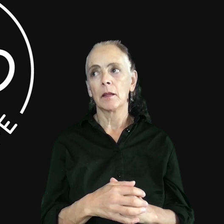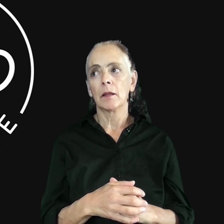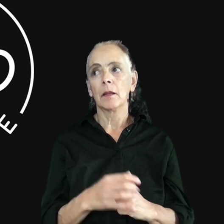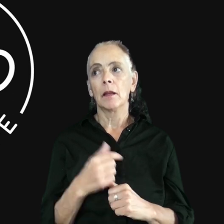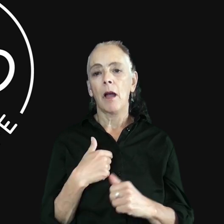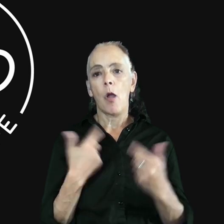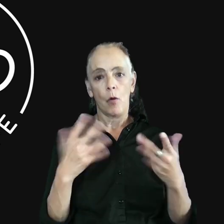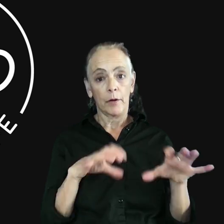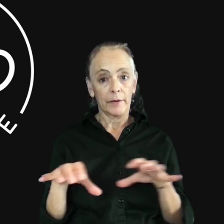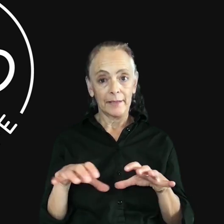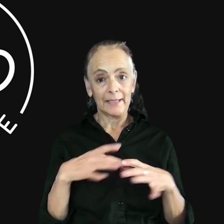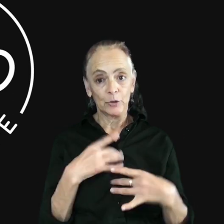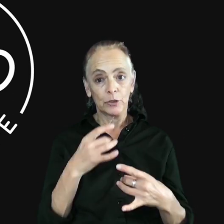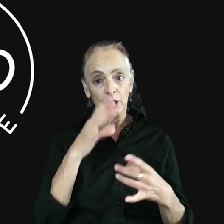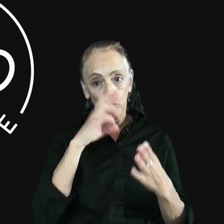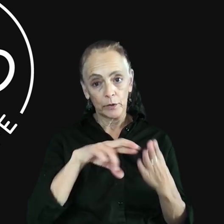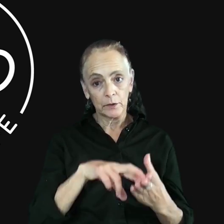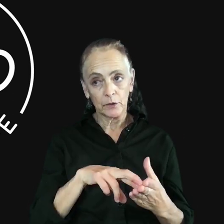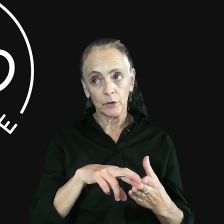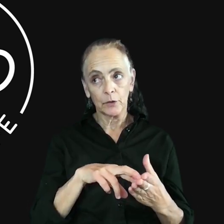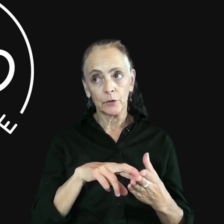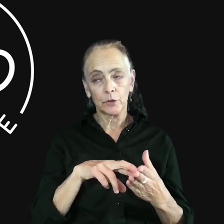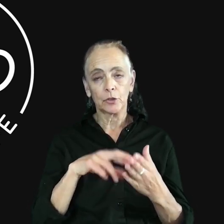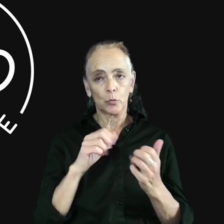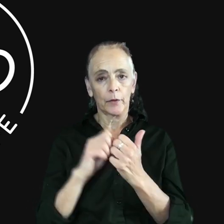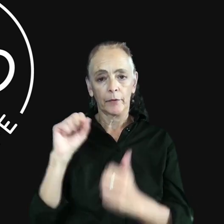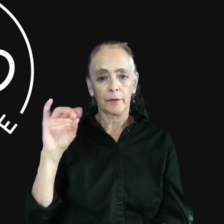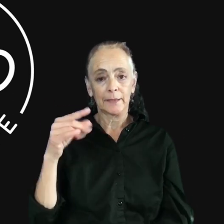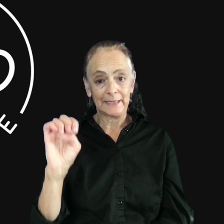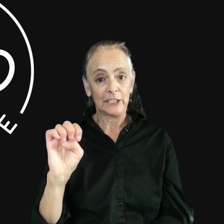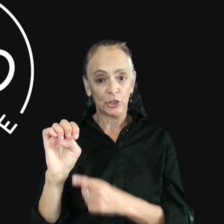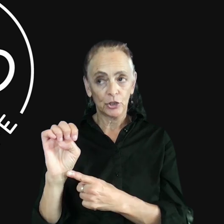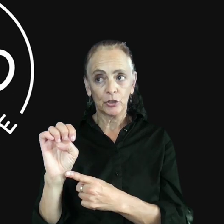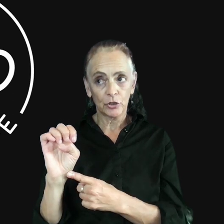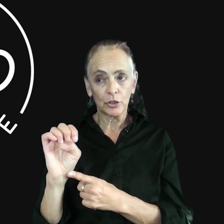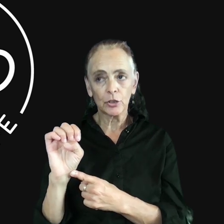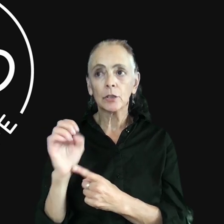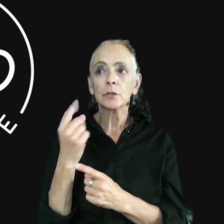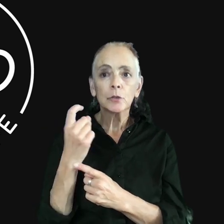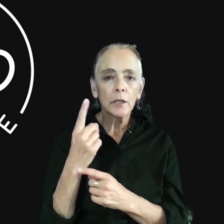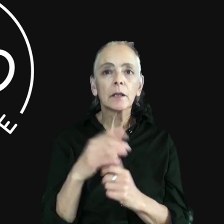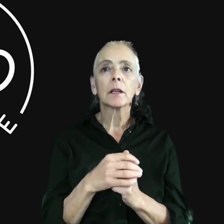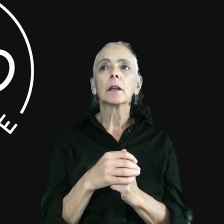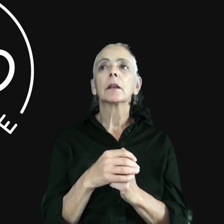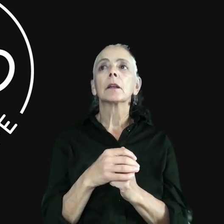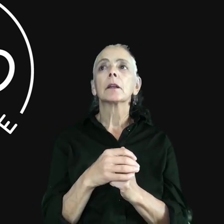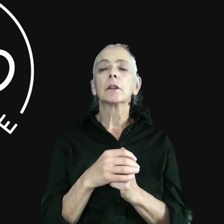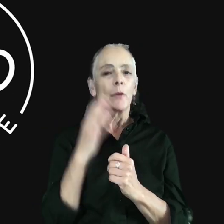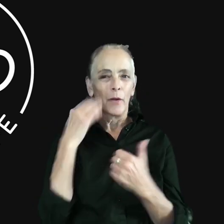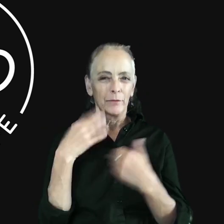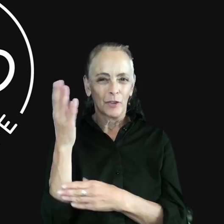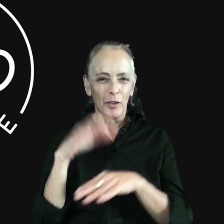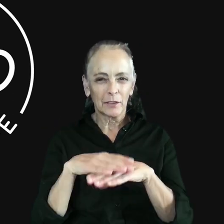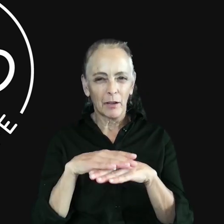interesting research and during my time on siege and really understanding you know there's there's talks about it online